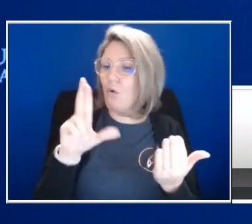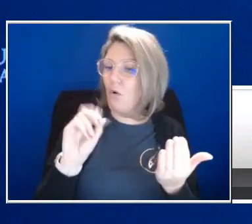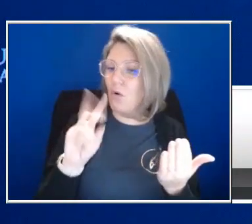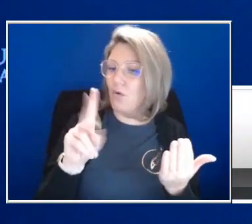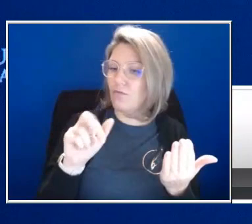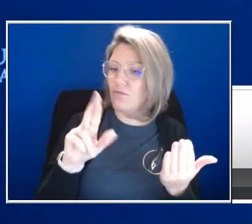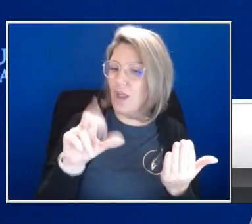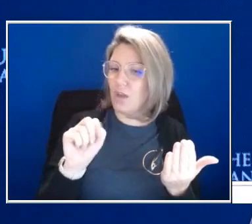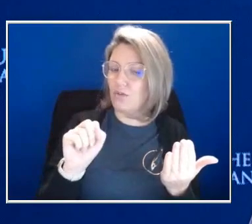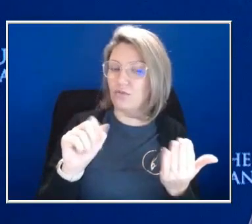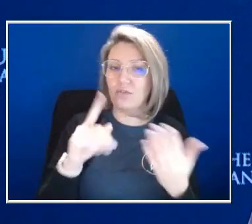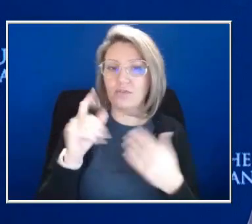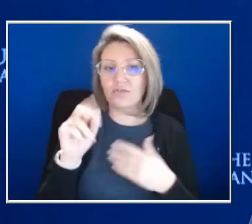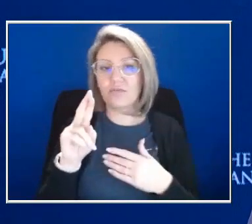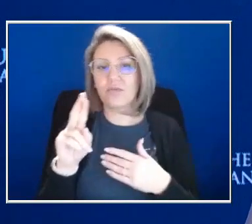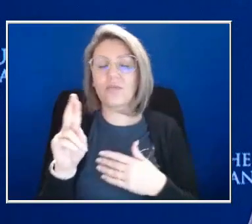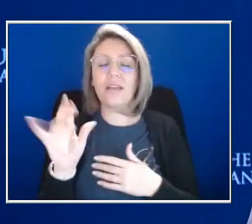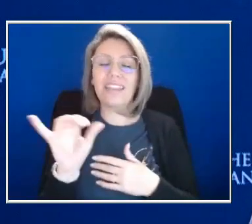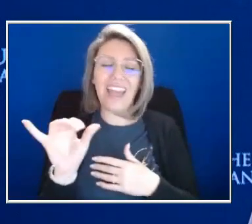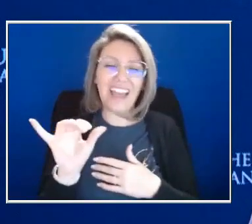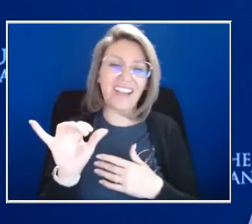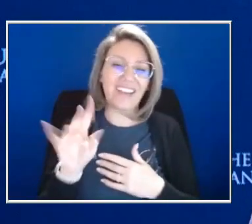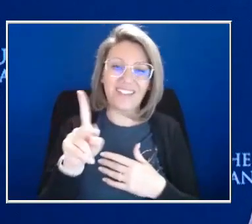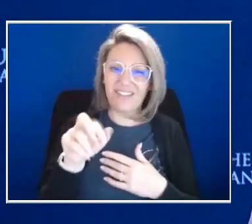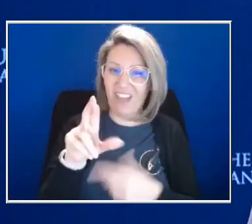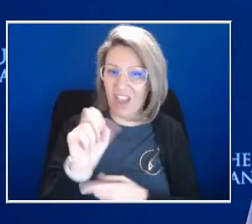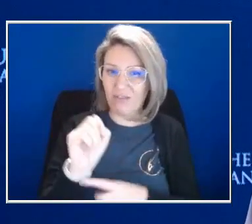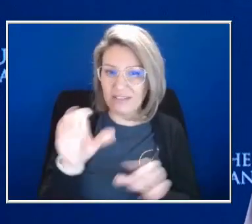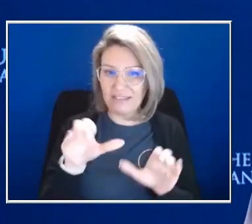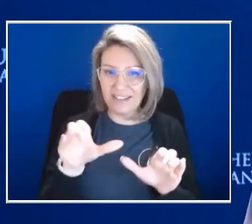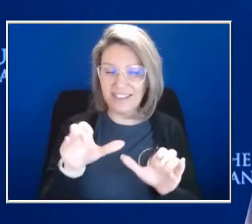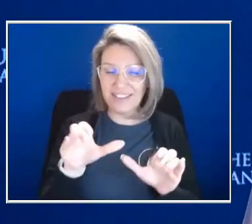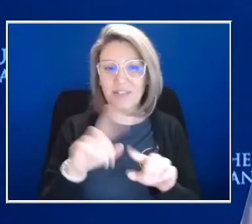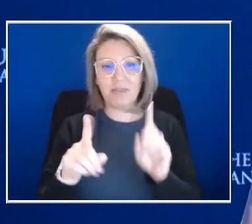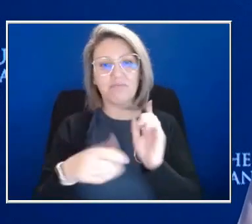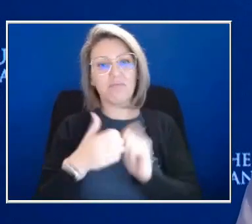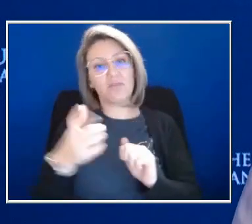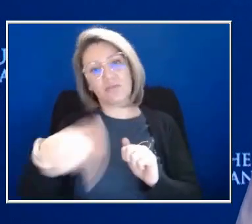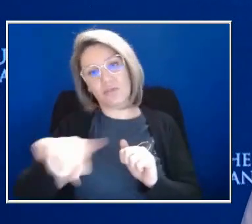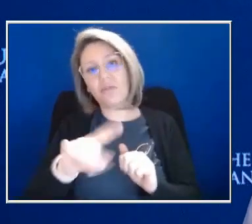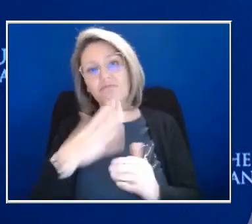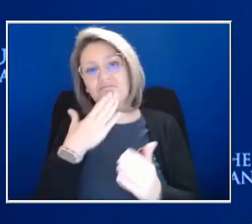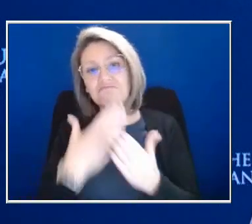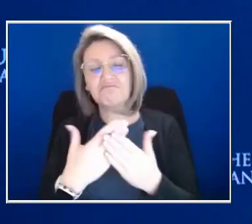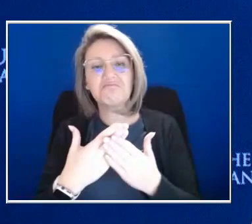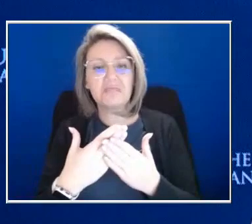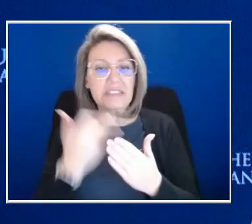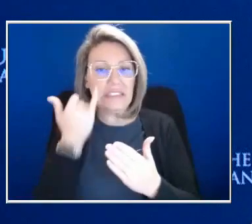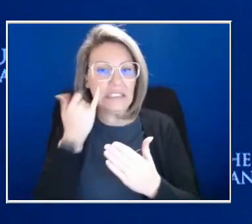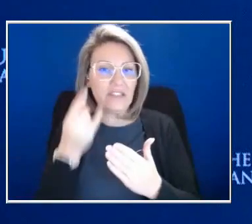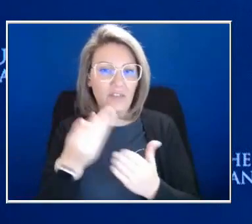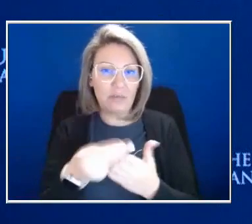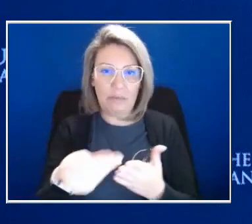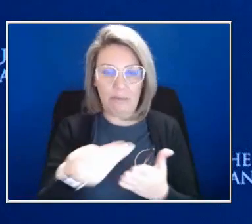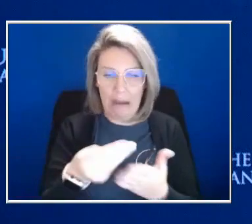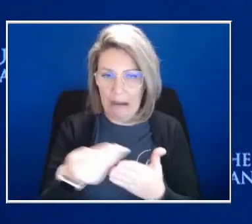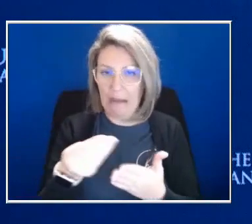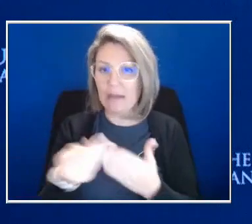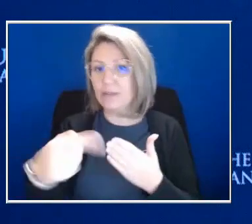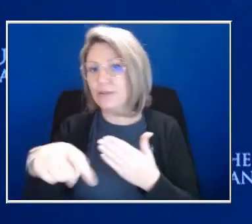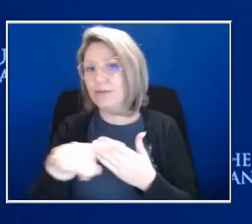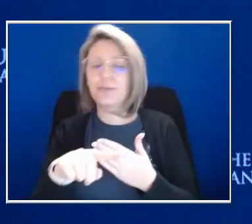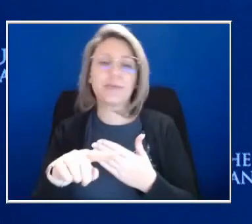Norwalk-like virus activity. So, but most of those are pretty good if you are buying those